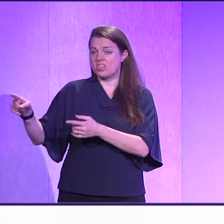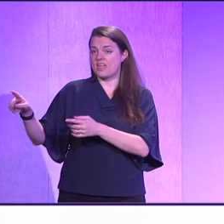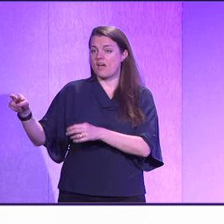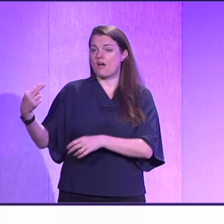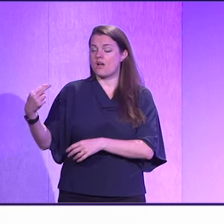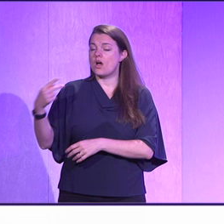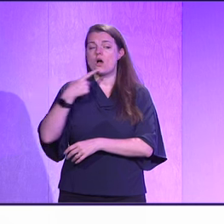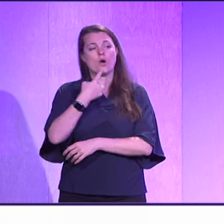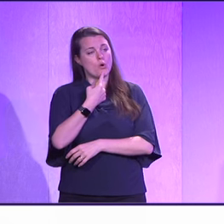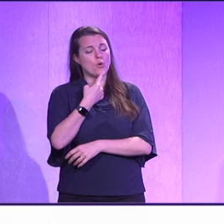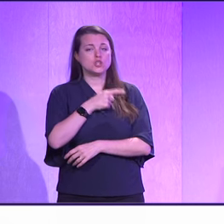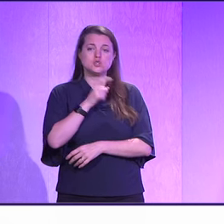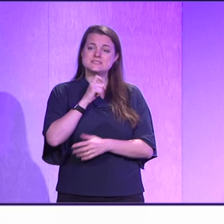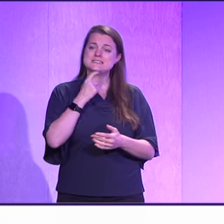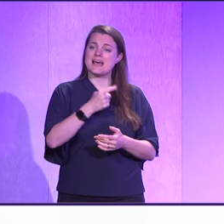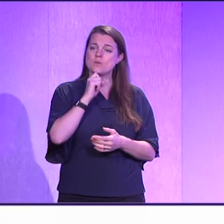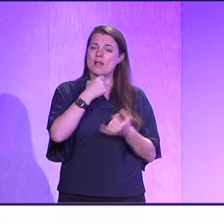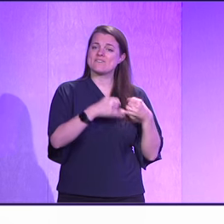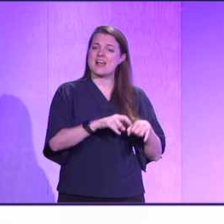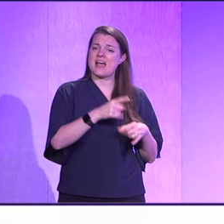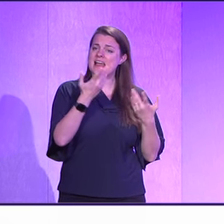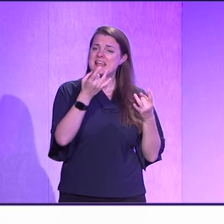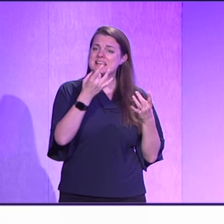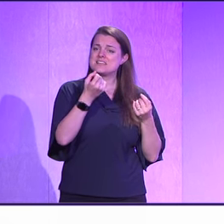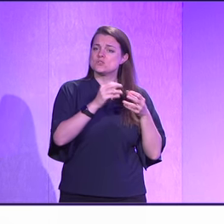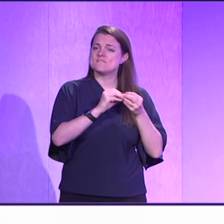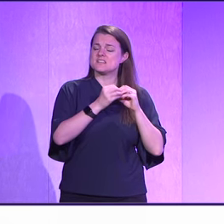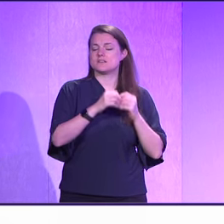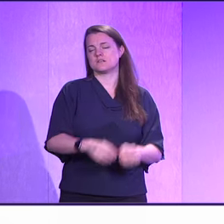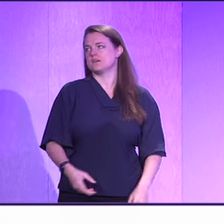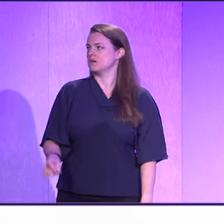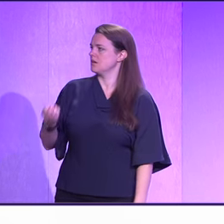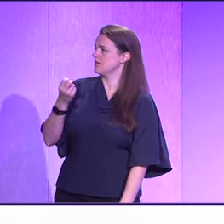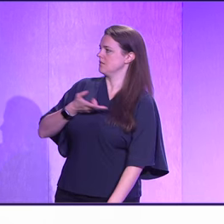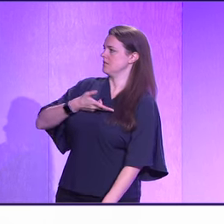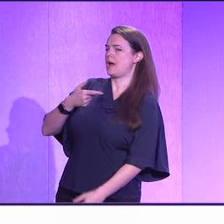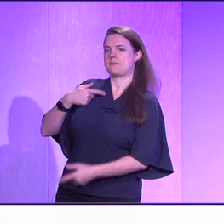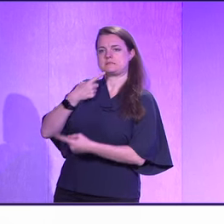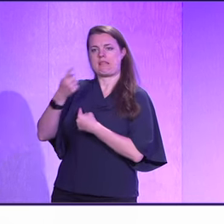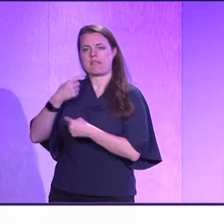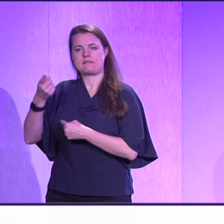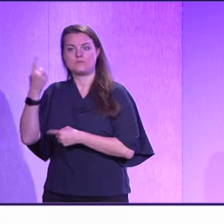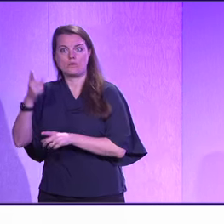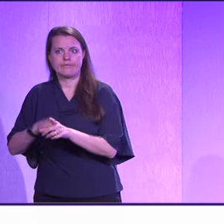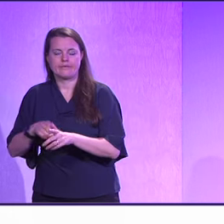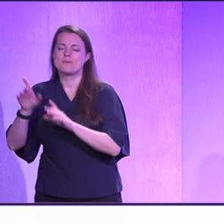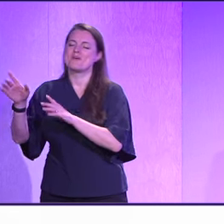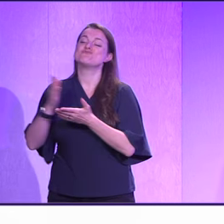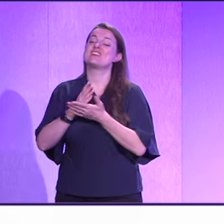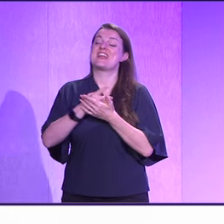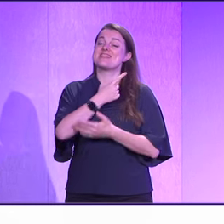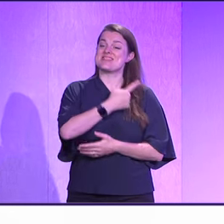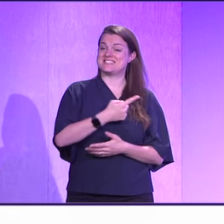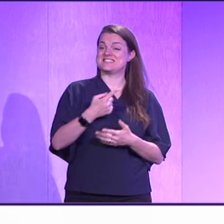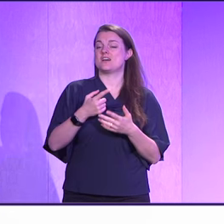Yeah, I had a few. The great thing about this was a fast failure in government because the previous attempt at doing this project in government failed